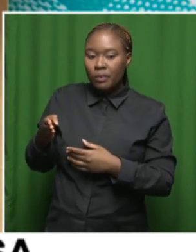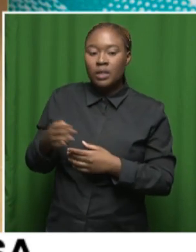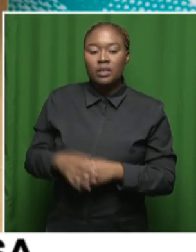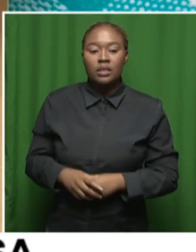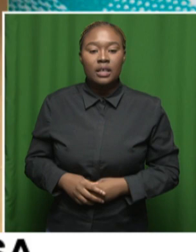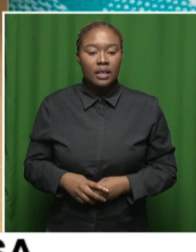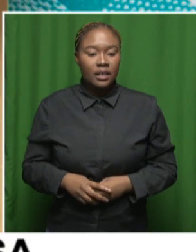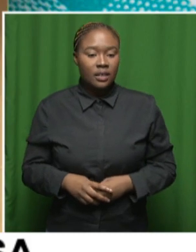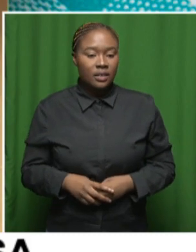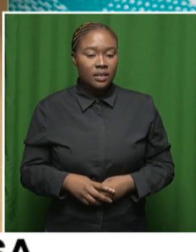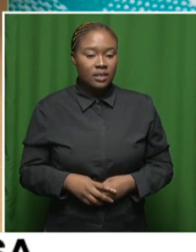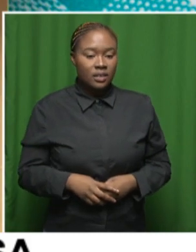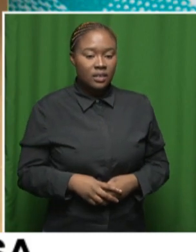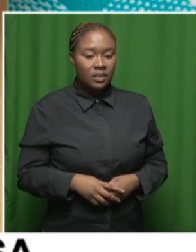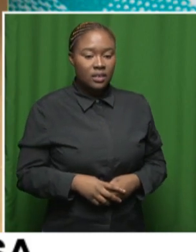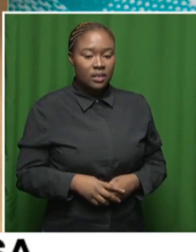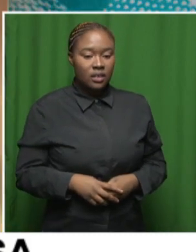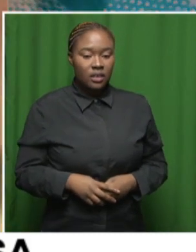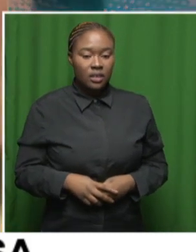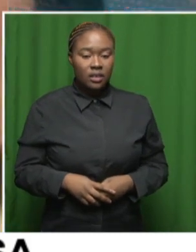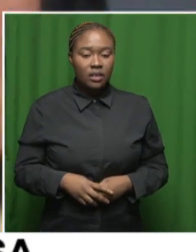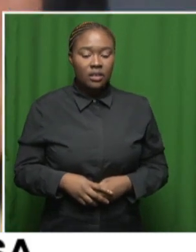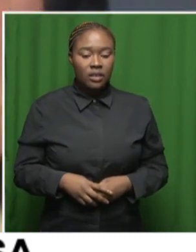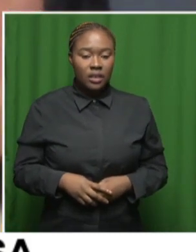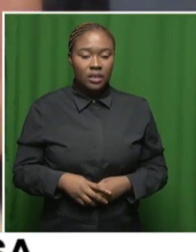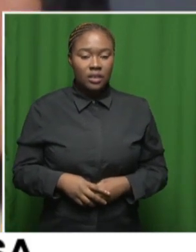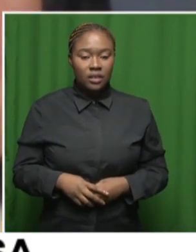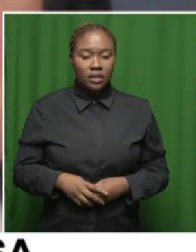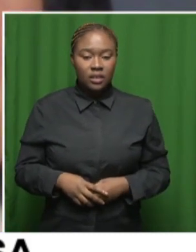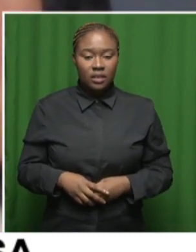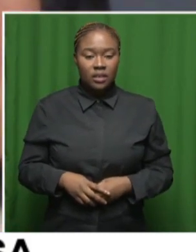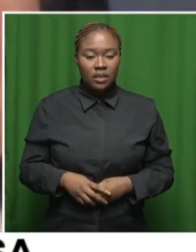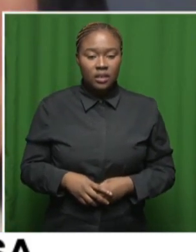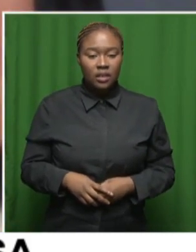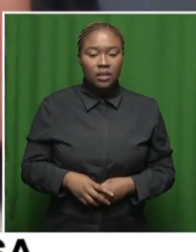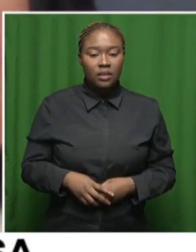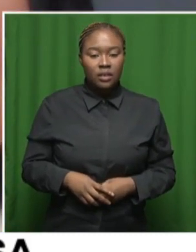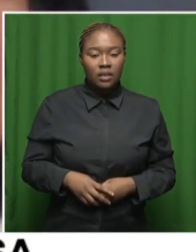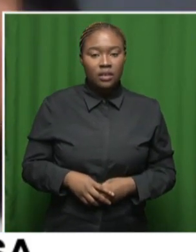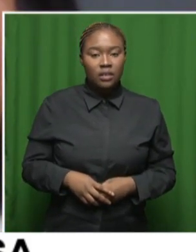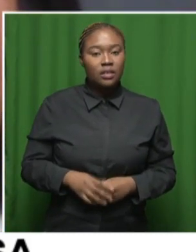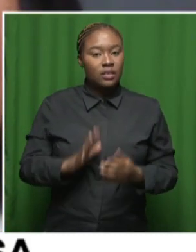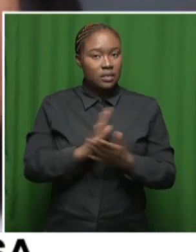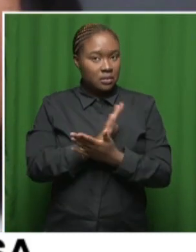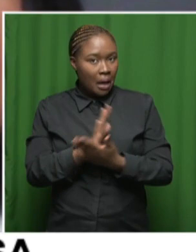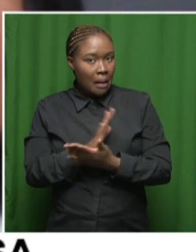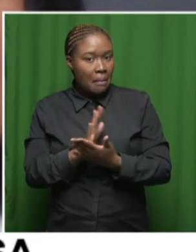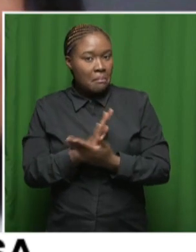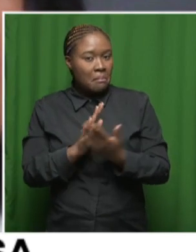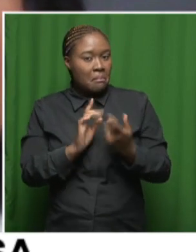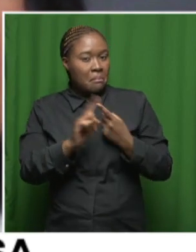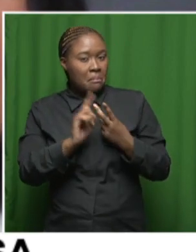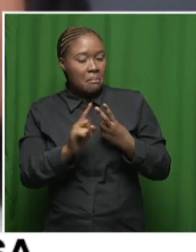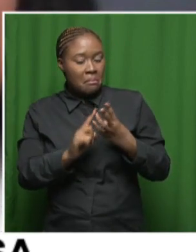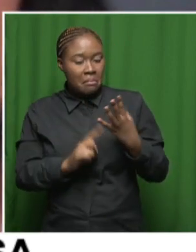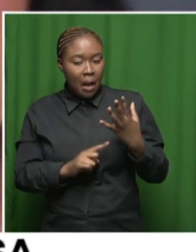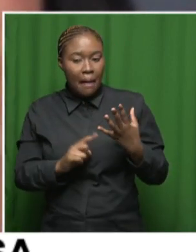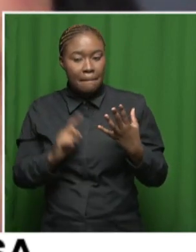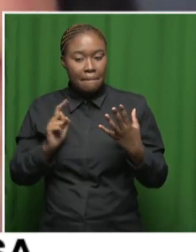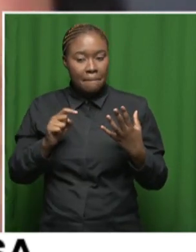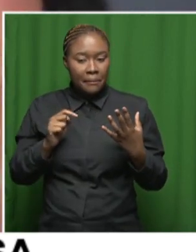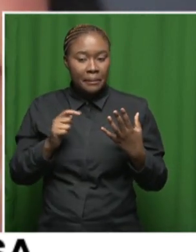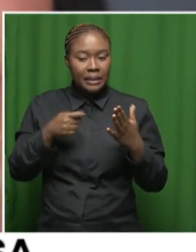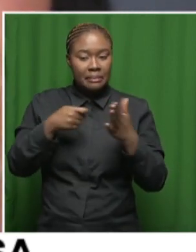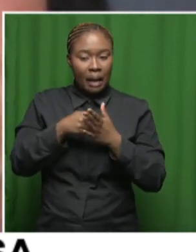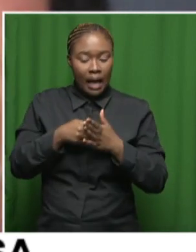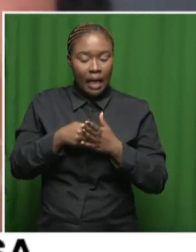recipe book. And to get the best of, out of our air fryers, what are some of the accessories one must invest in? Oh, you know, you